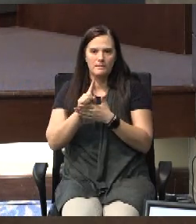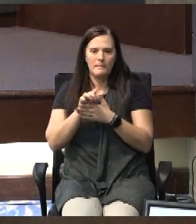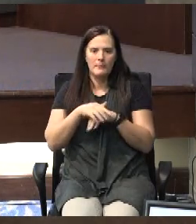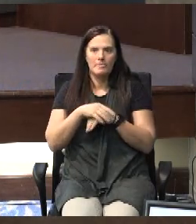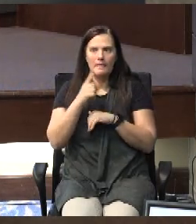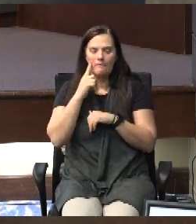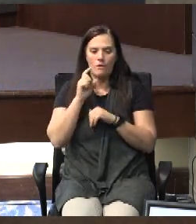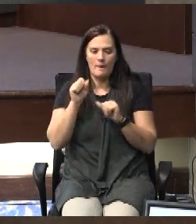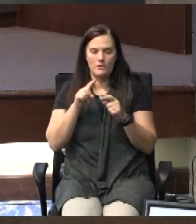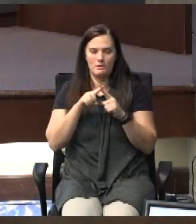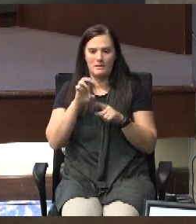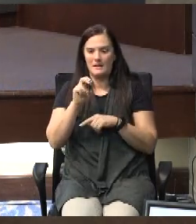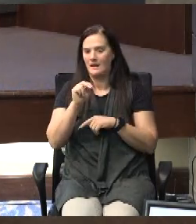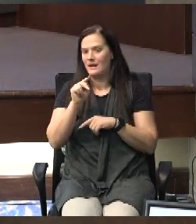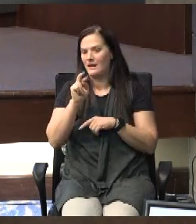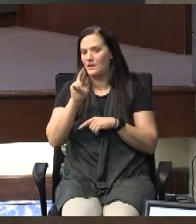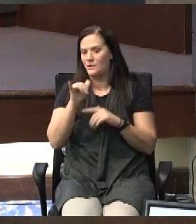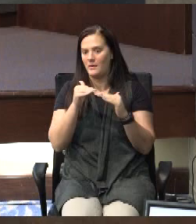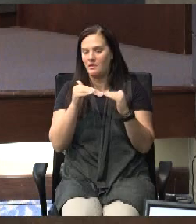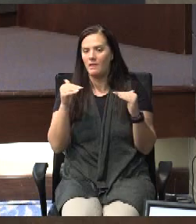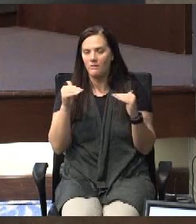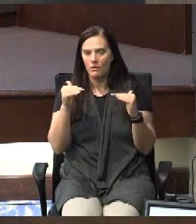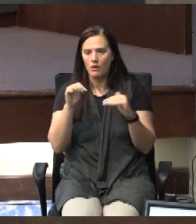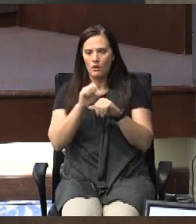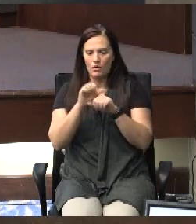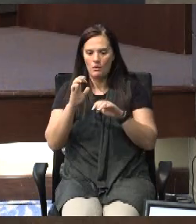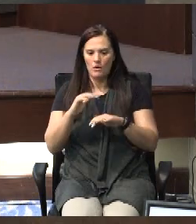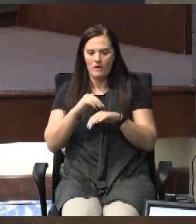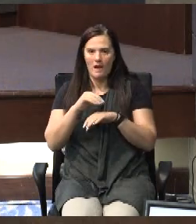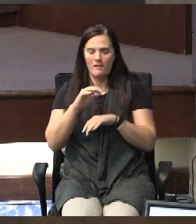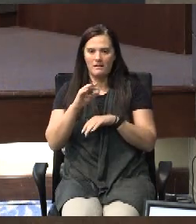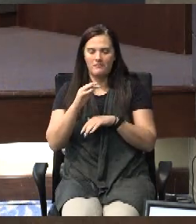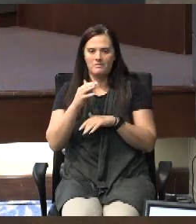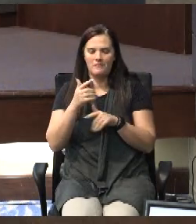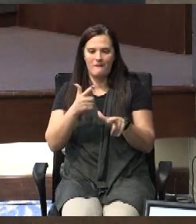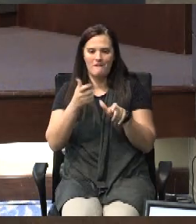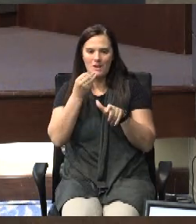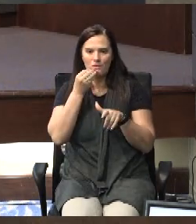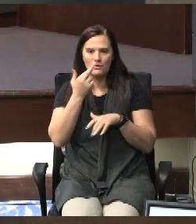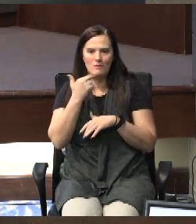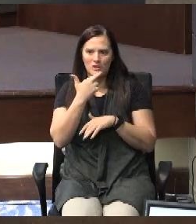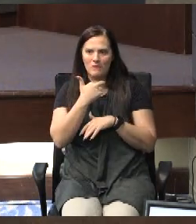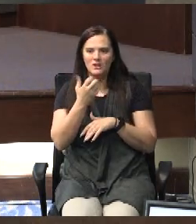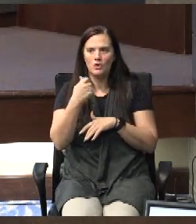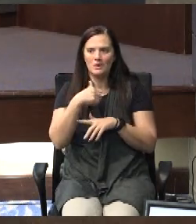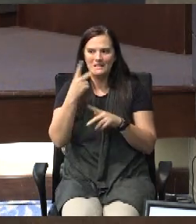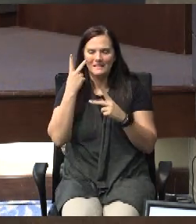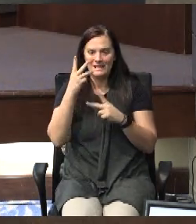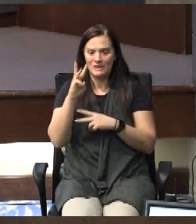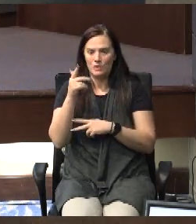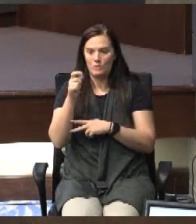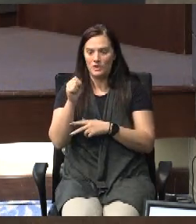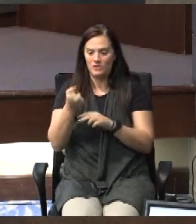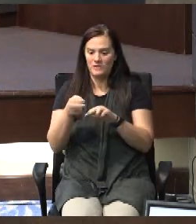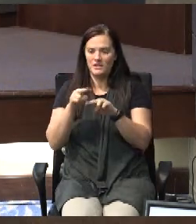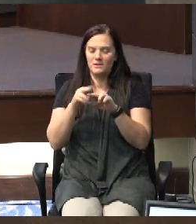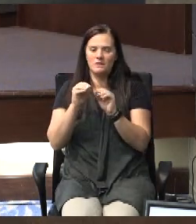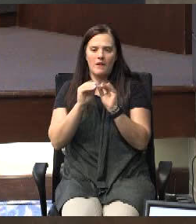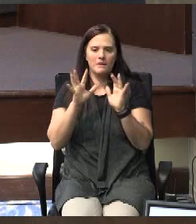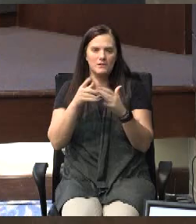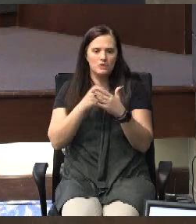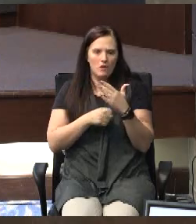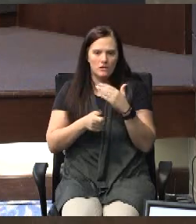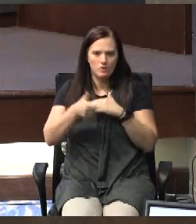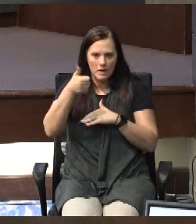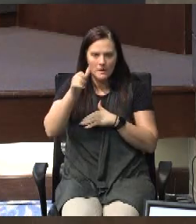to be an entry-level worker at a fast food restaurant. And so we're seeing the wages increase, and obviously costs